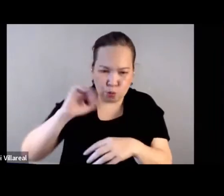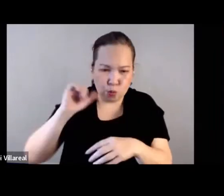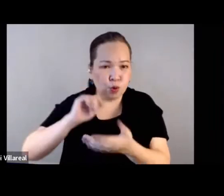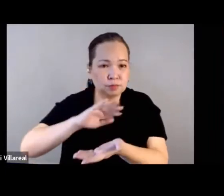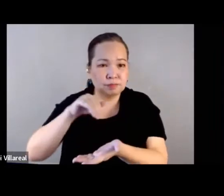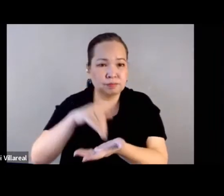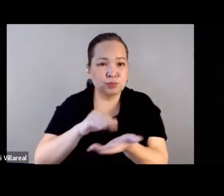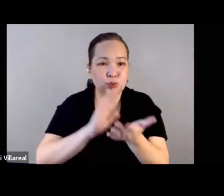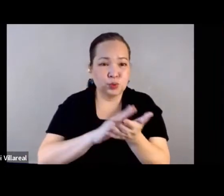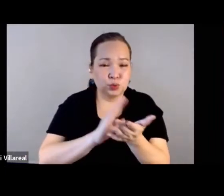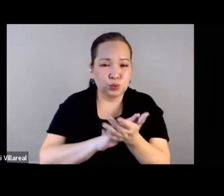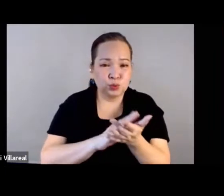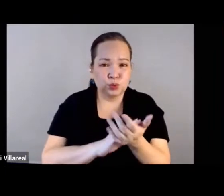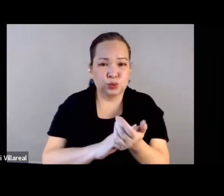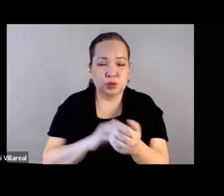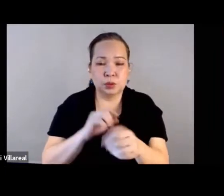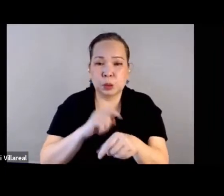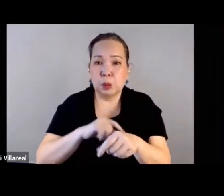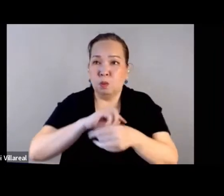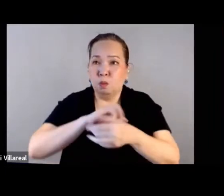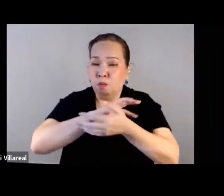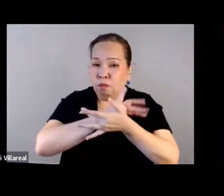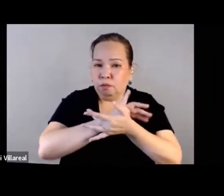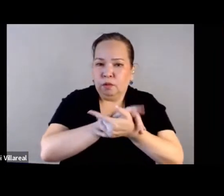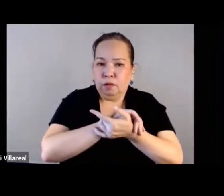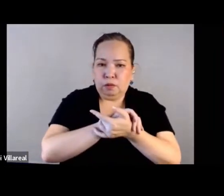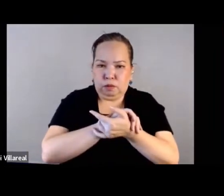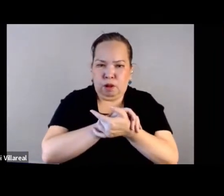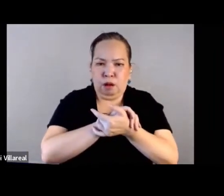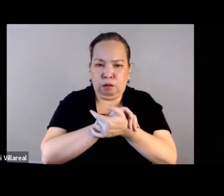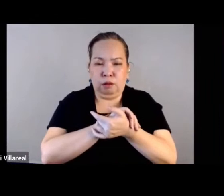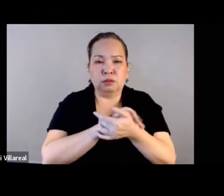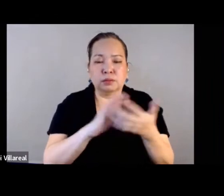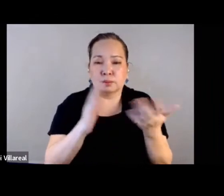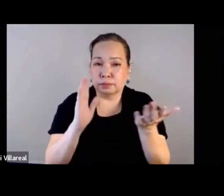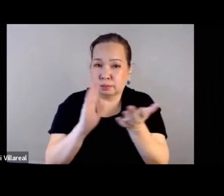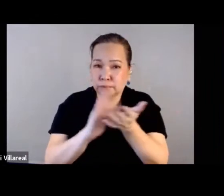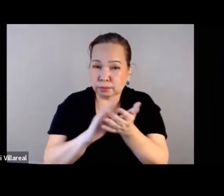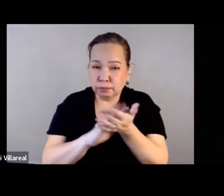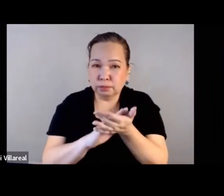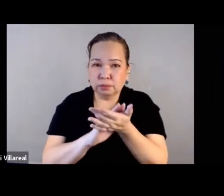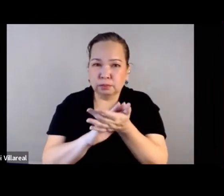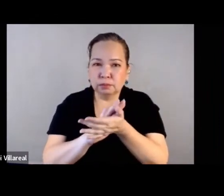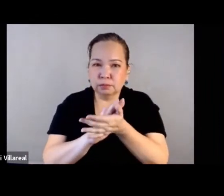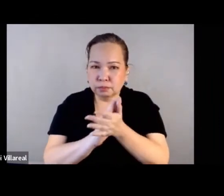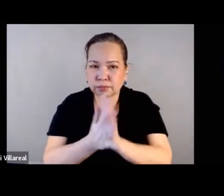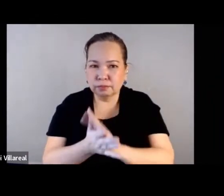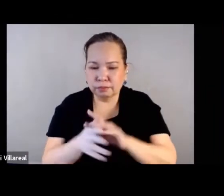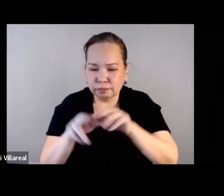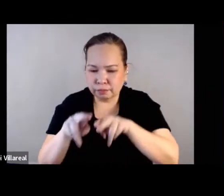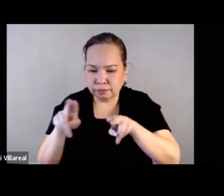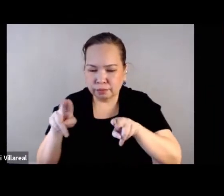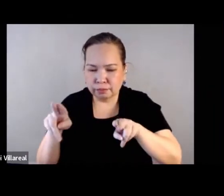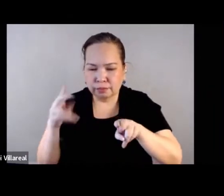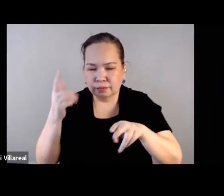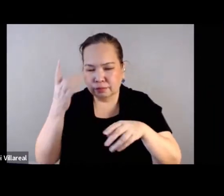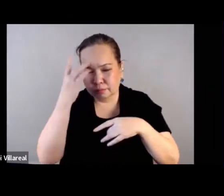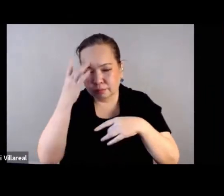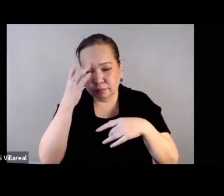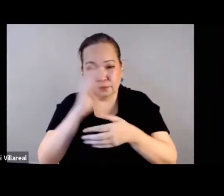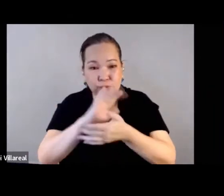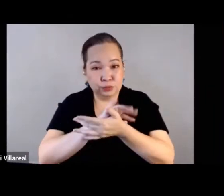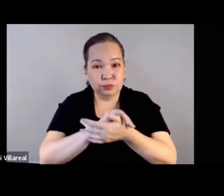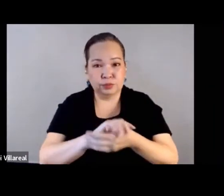the pandemic, many schools have also doubled as quarantine facilities. We also see the importance of